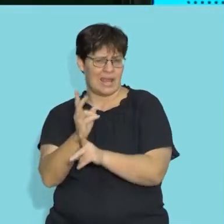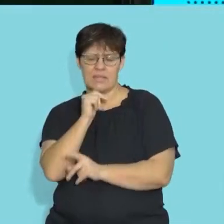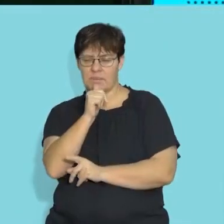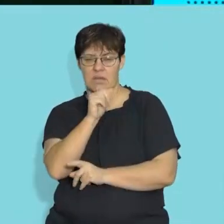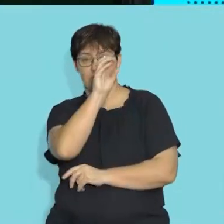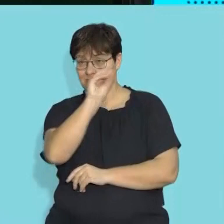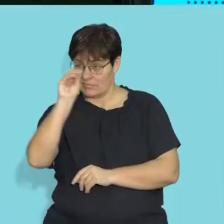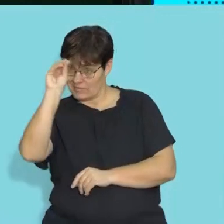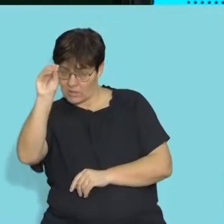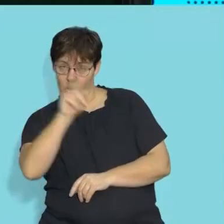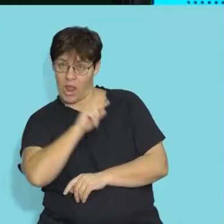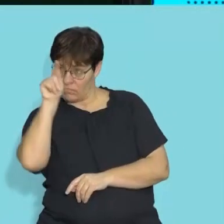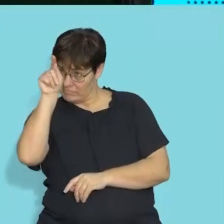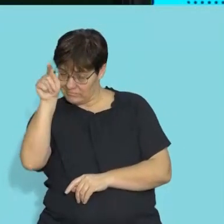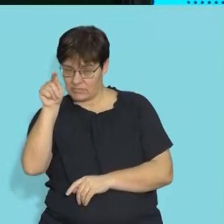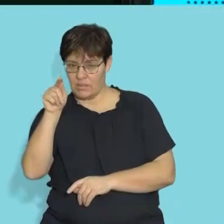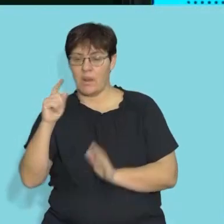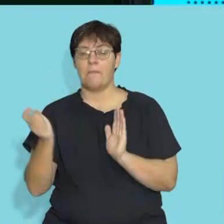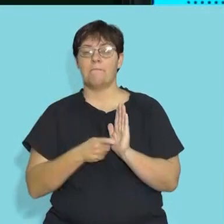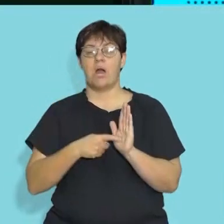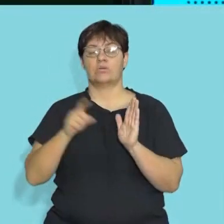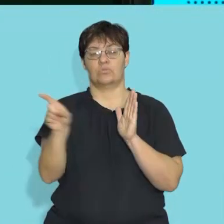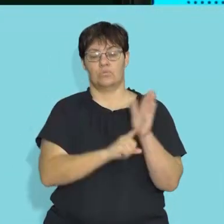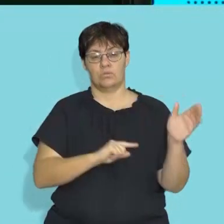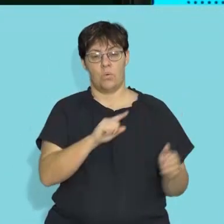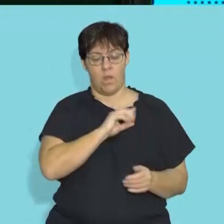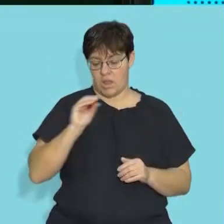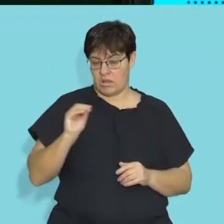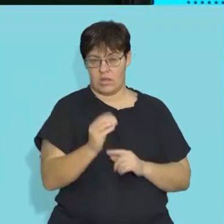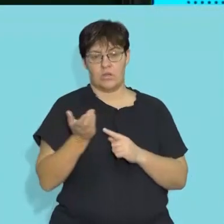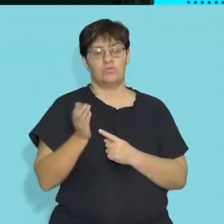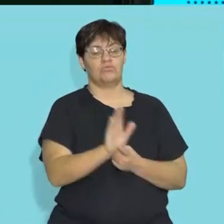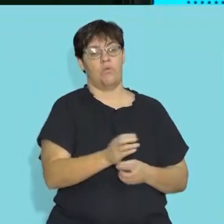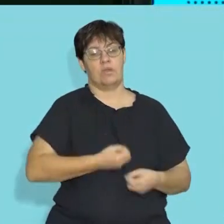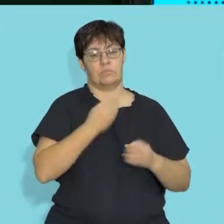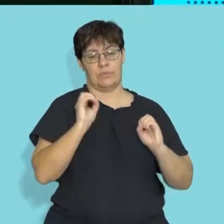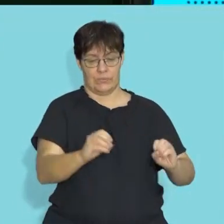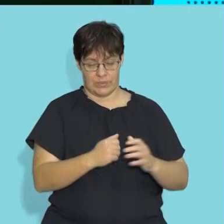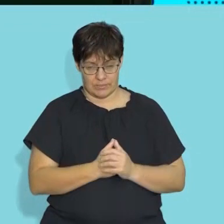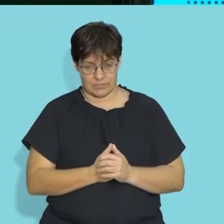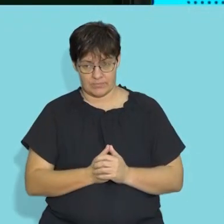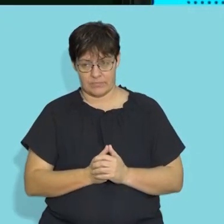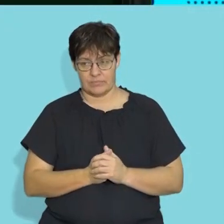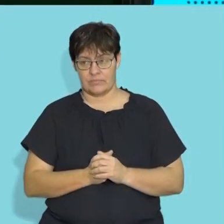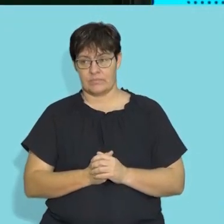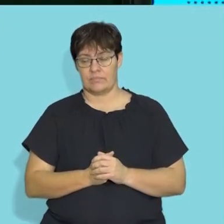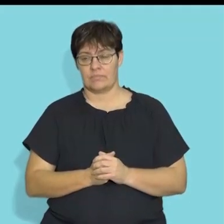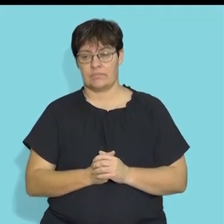to. Just remember, you lose your marks if you do not show the Casey expression.